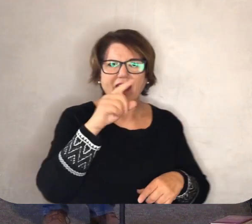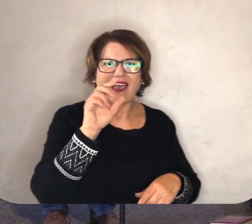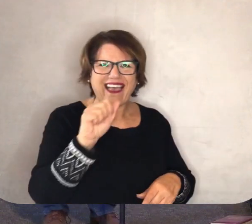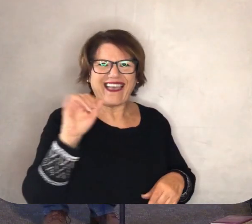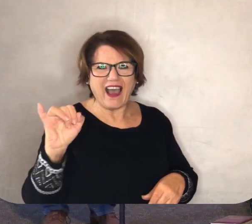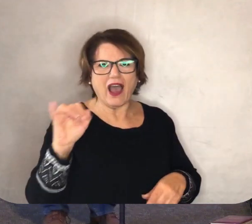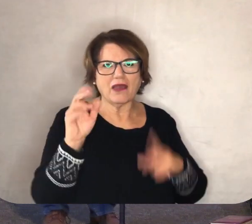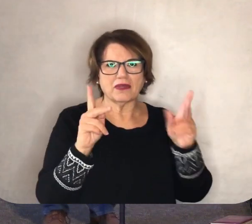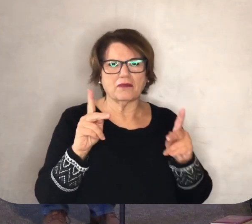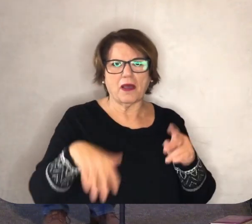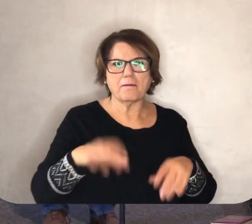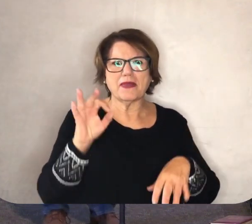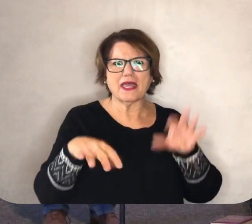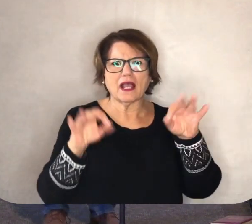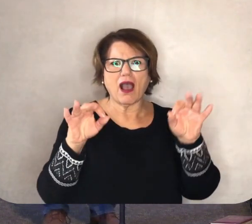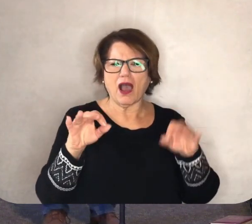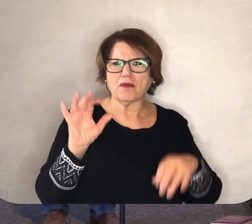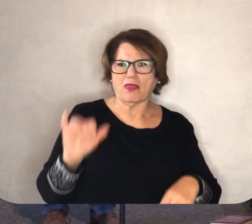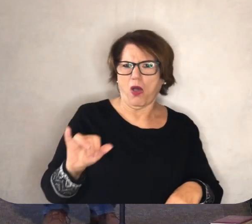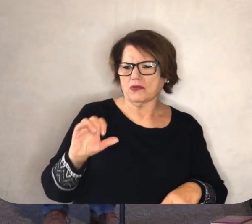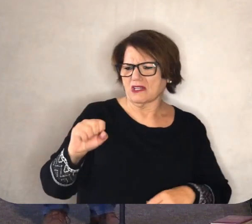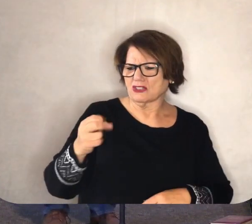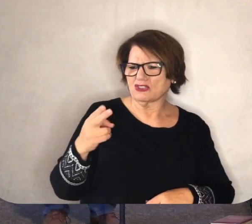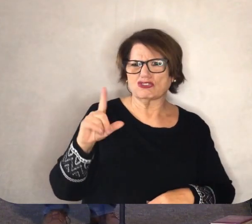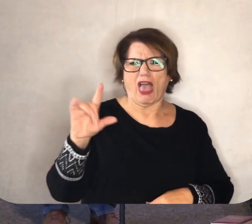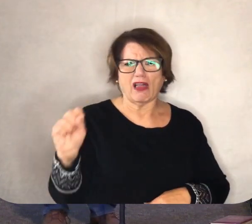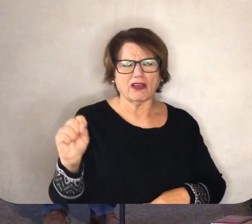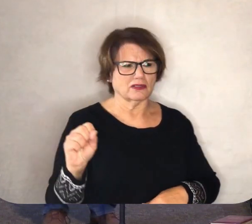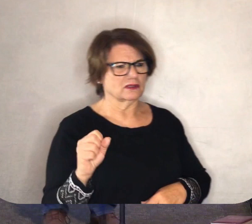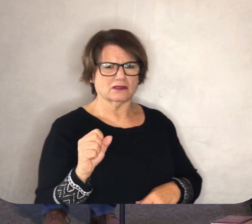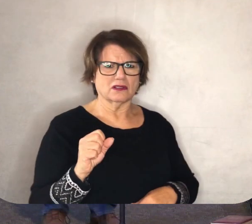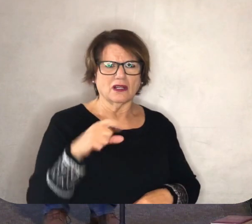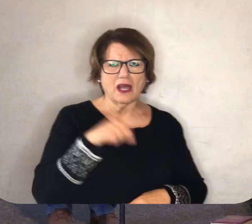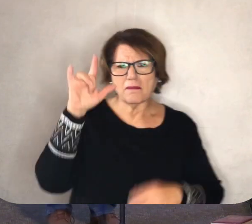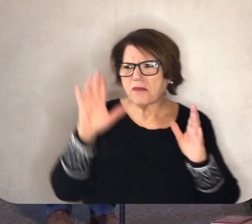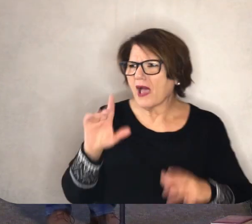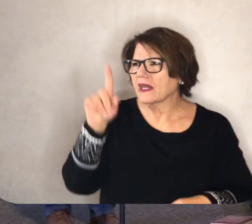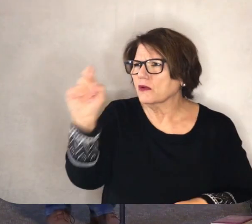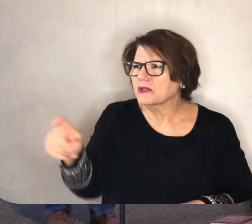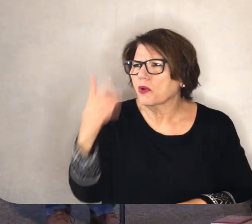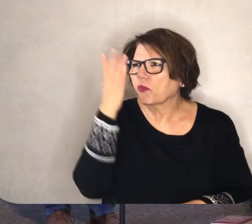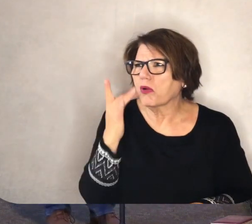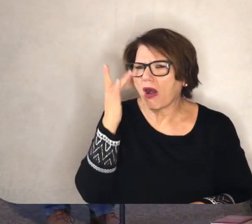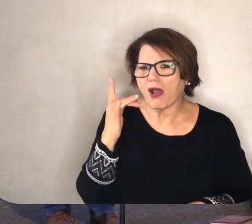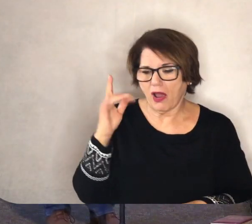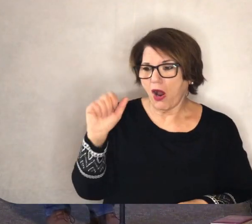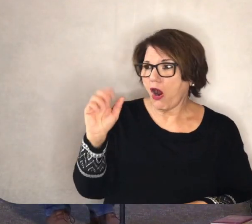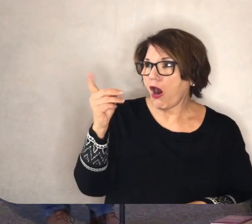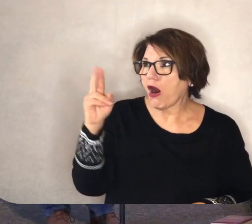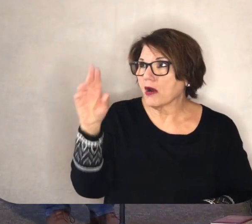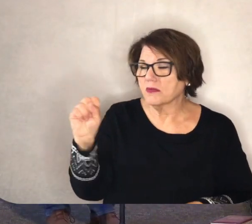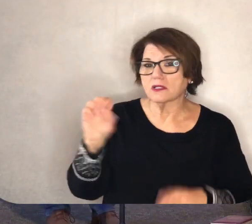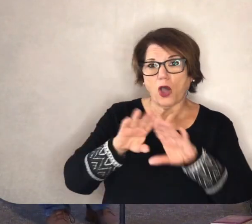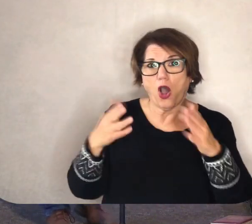They could not say why at the time, but Bon eventually sought out the answer. Apparently, when the armorers opened each of